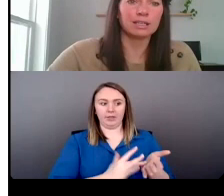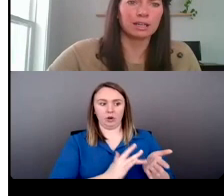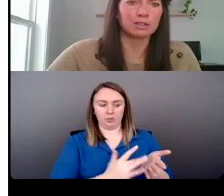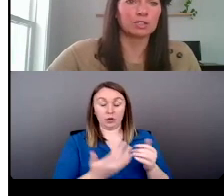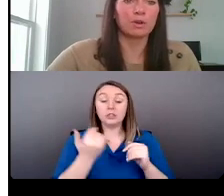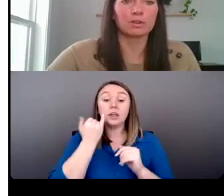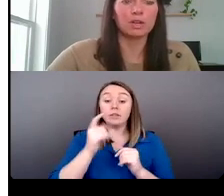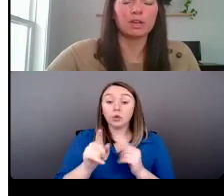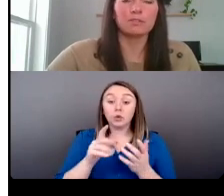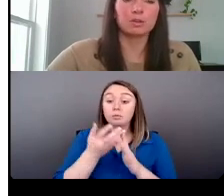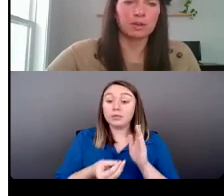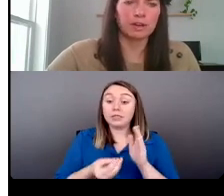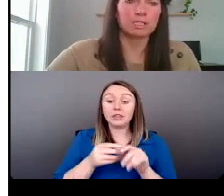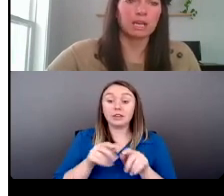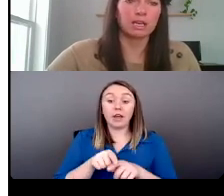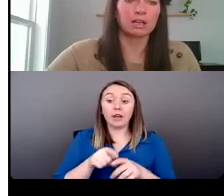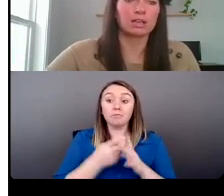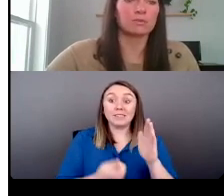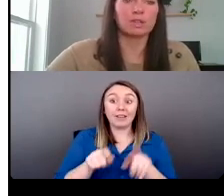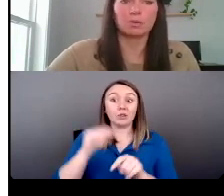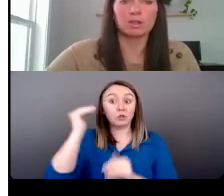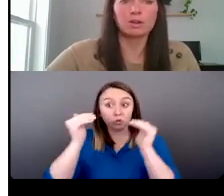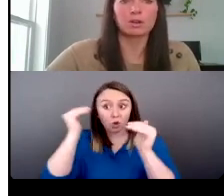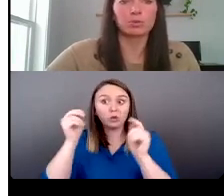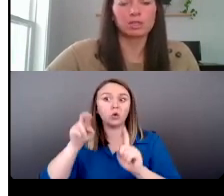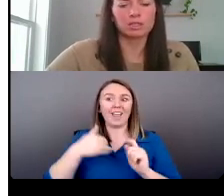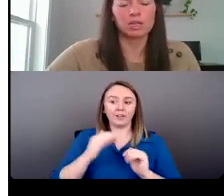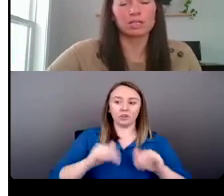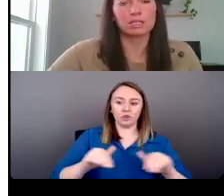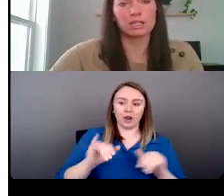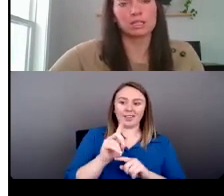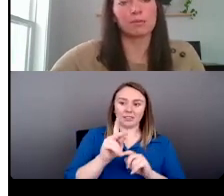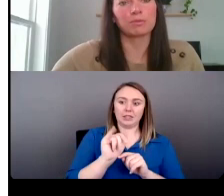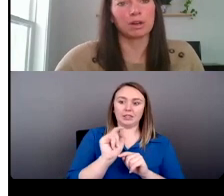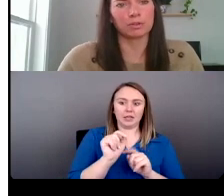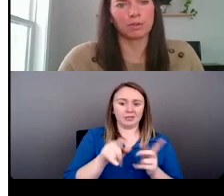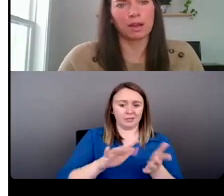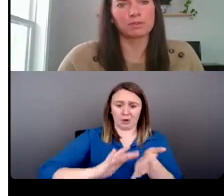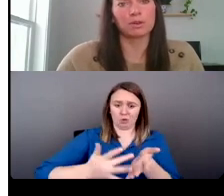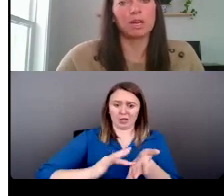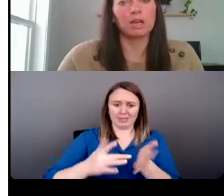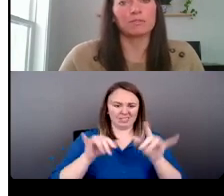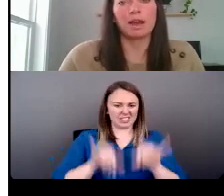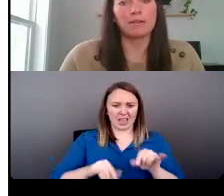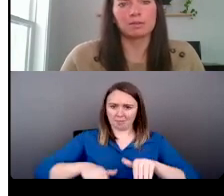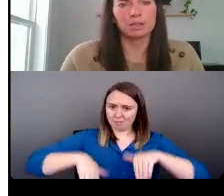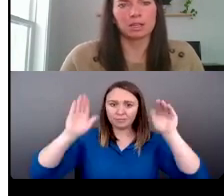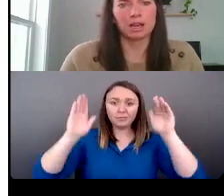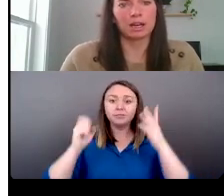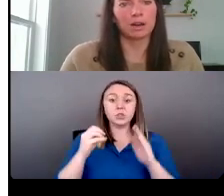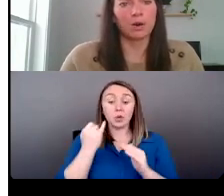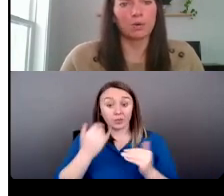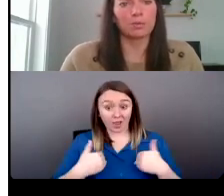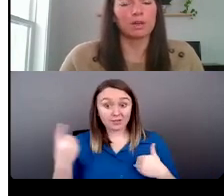ID kit or some other fingerprint that was taken even when they were younger, prints stay the same throughout their life. So if you have something like